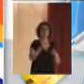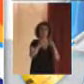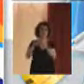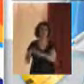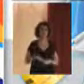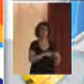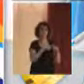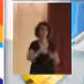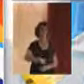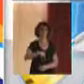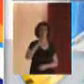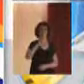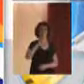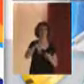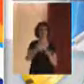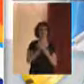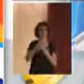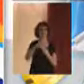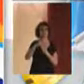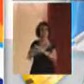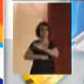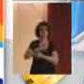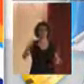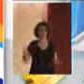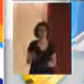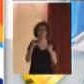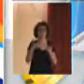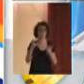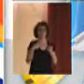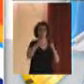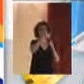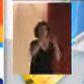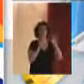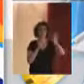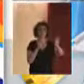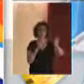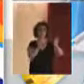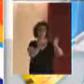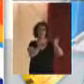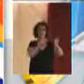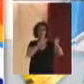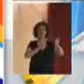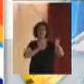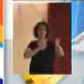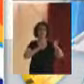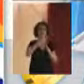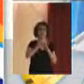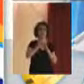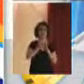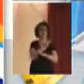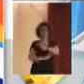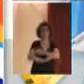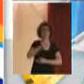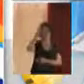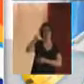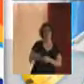the efficiency is more distributed and then progresses towards a light deficiency. And in a star